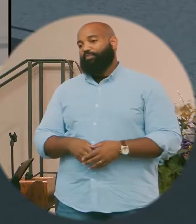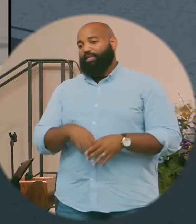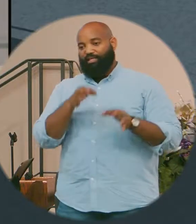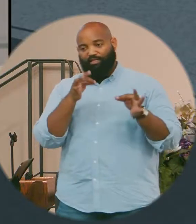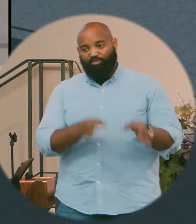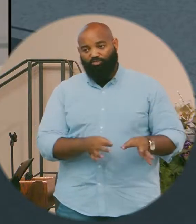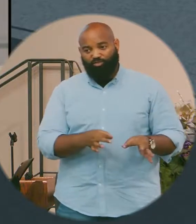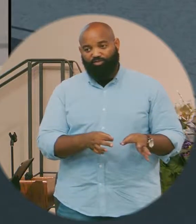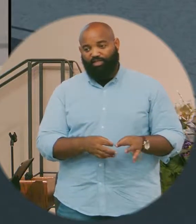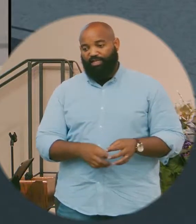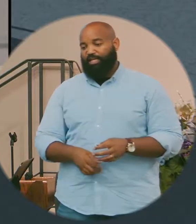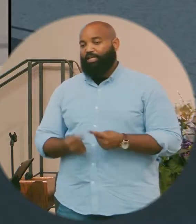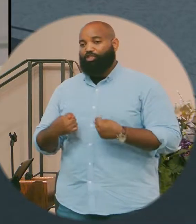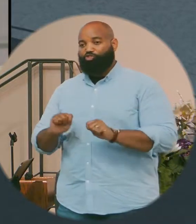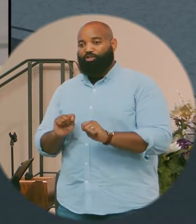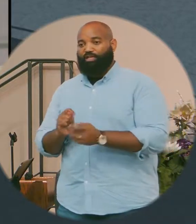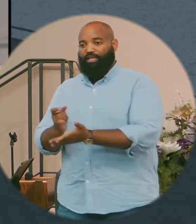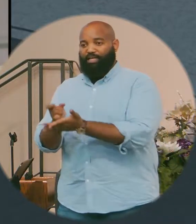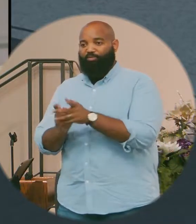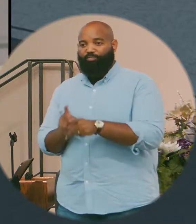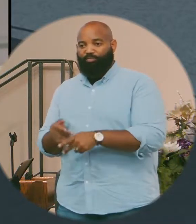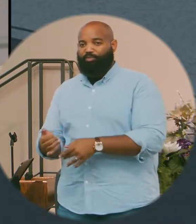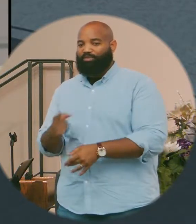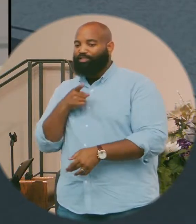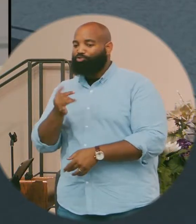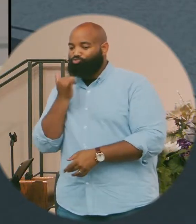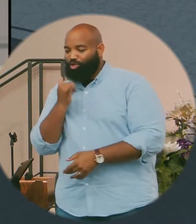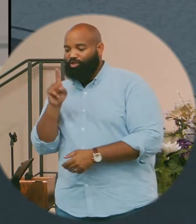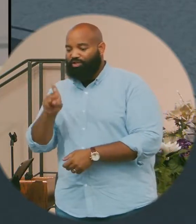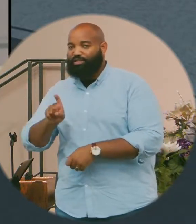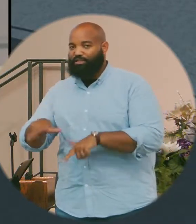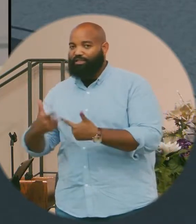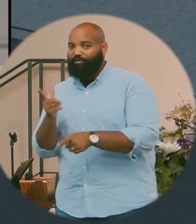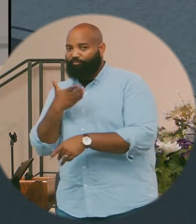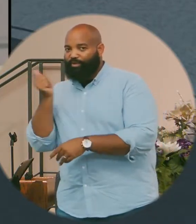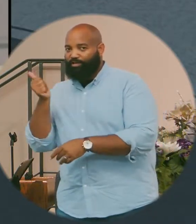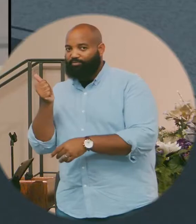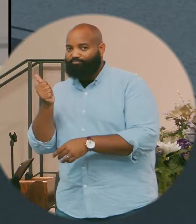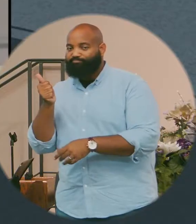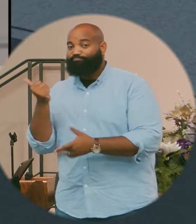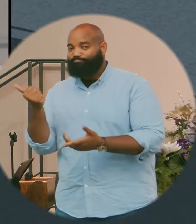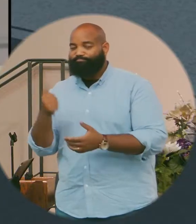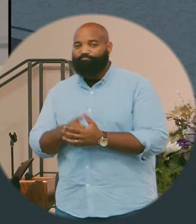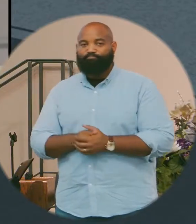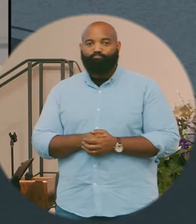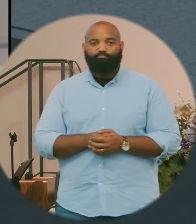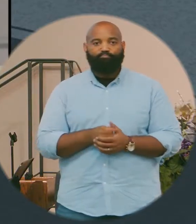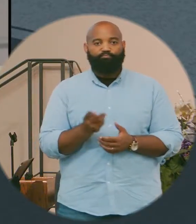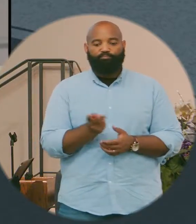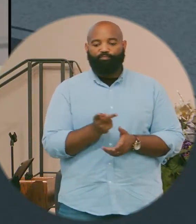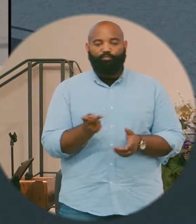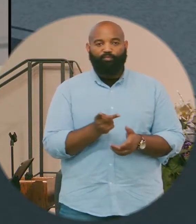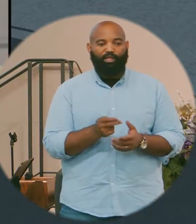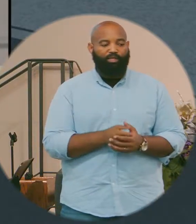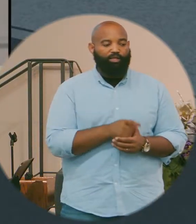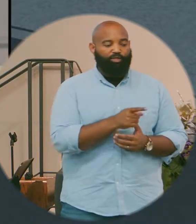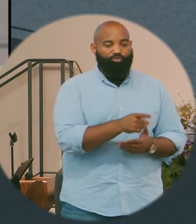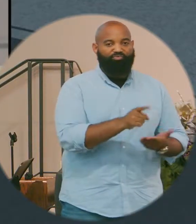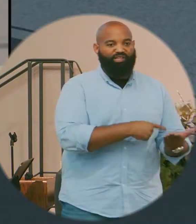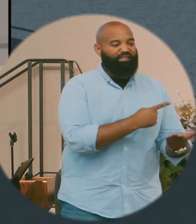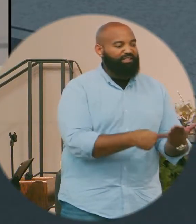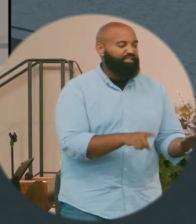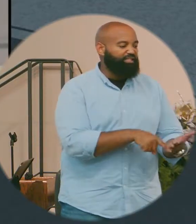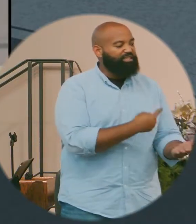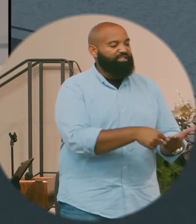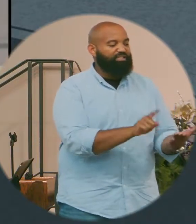and you need to get it together. Condemnation is you reminding me 2 months later that I was wrong after I've gotten it together. And so